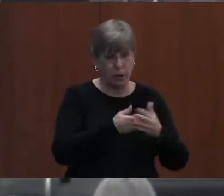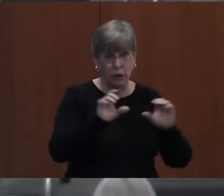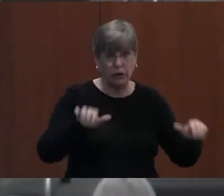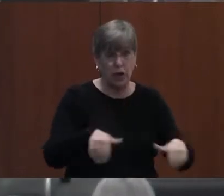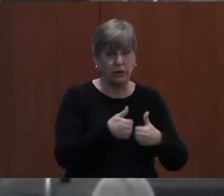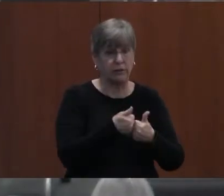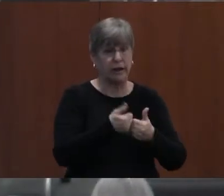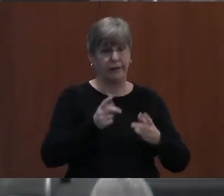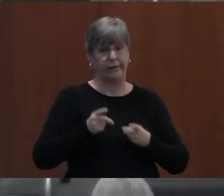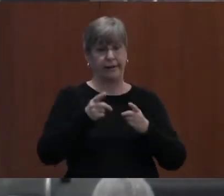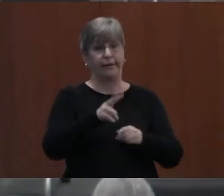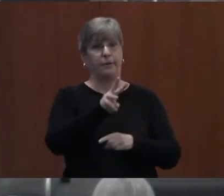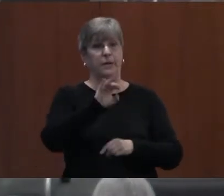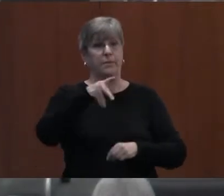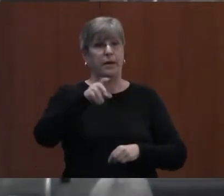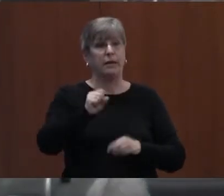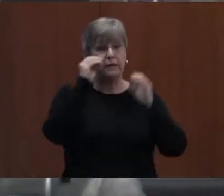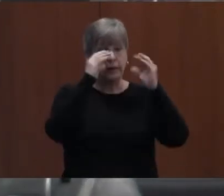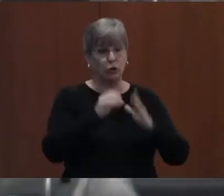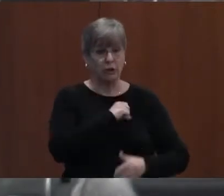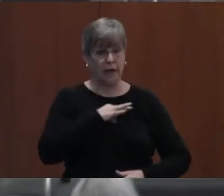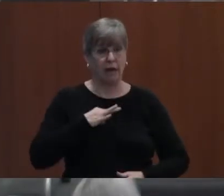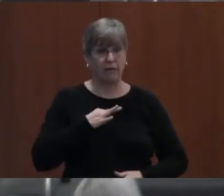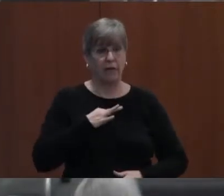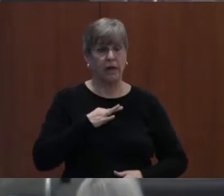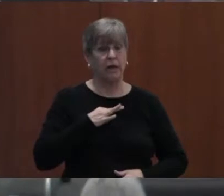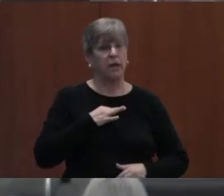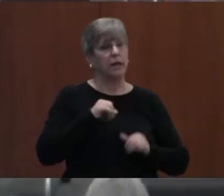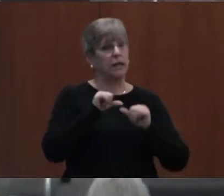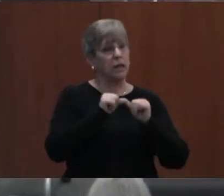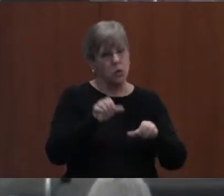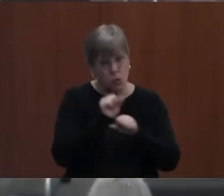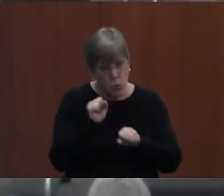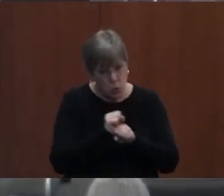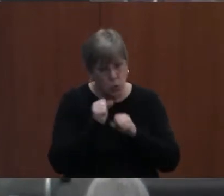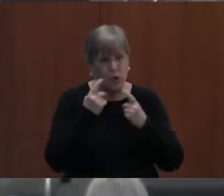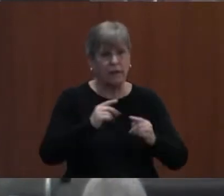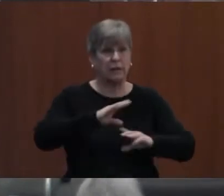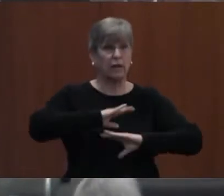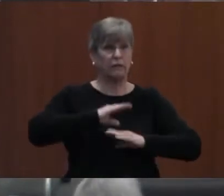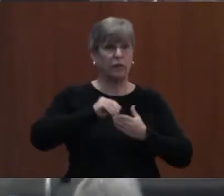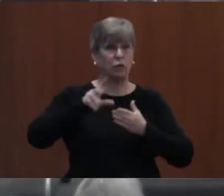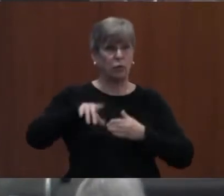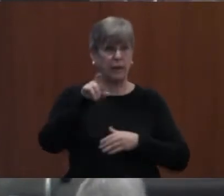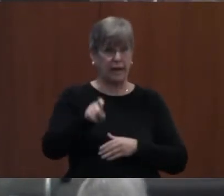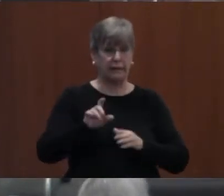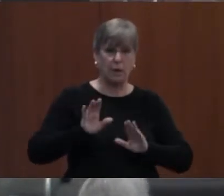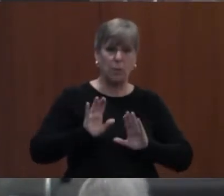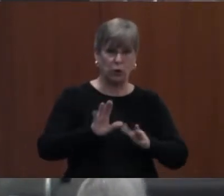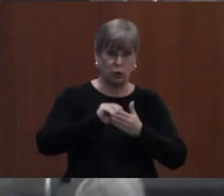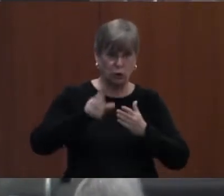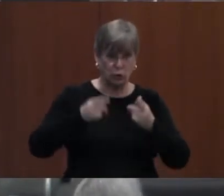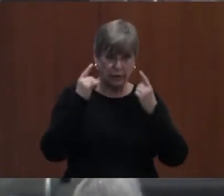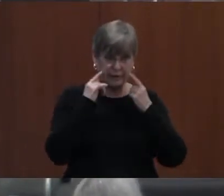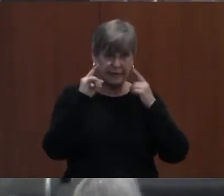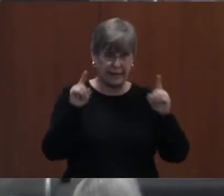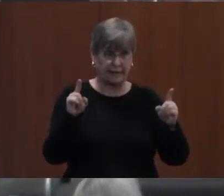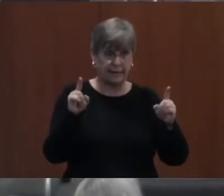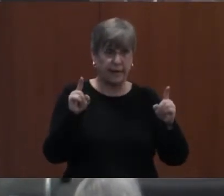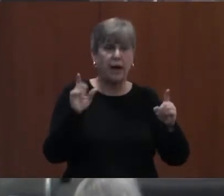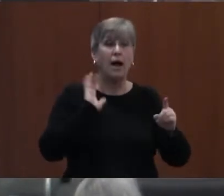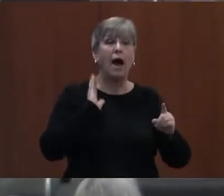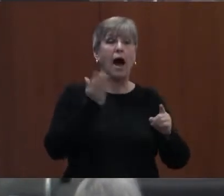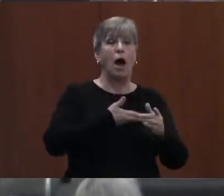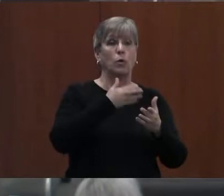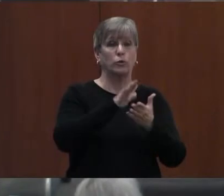dedicated WCPS teachers and staff continue to bend over backward to meet students' needs and push them to succeed.